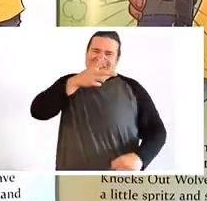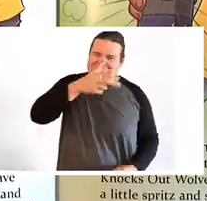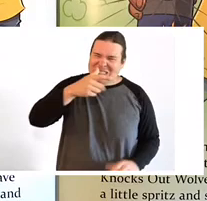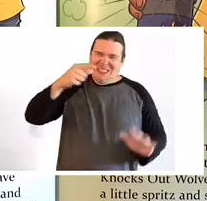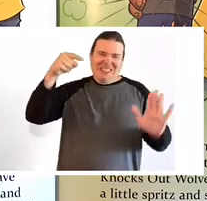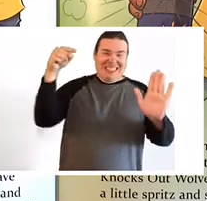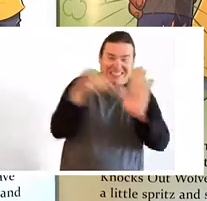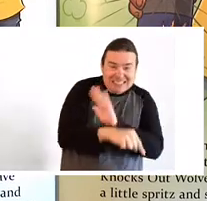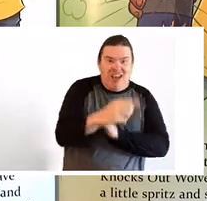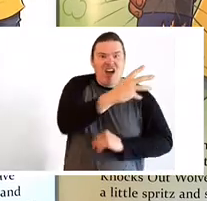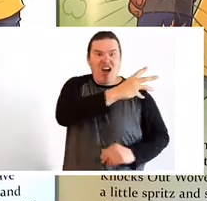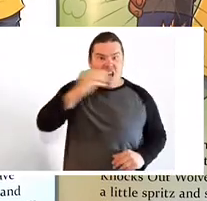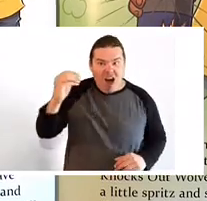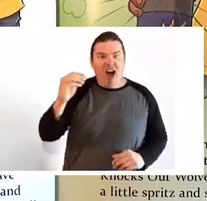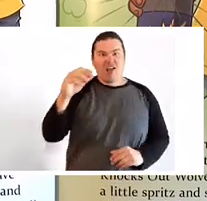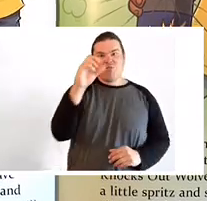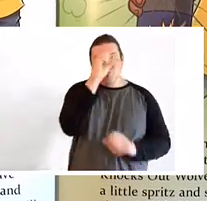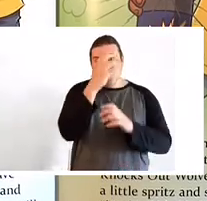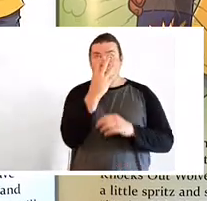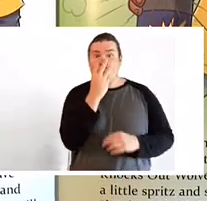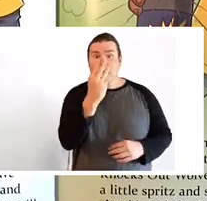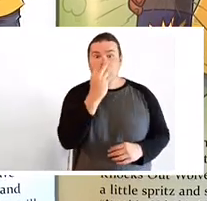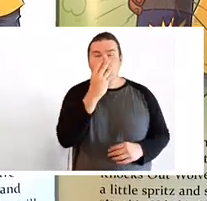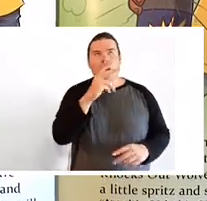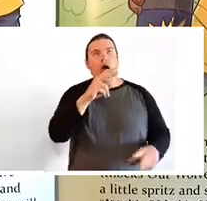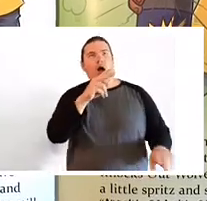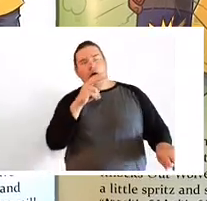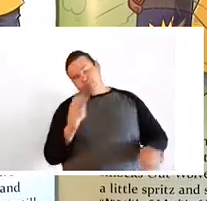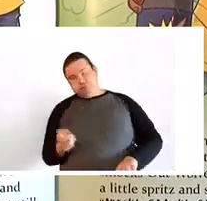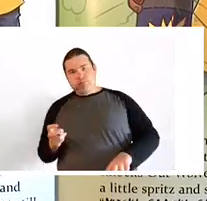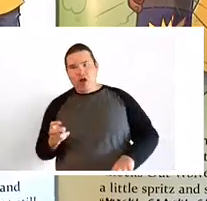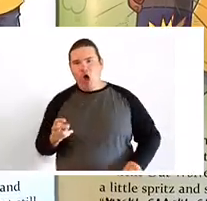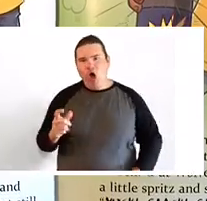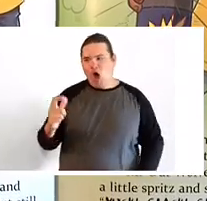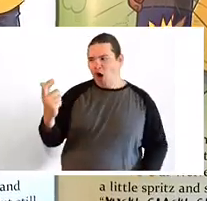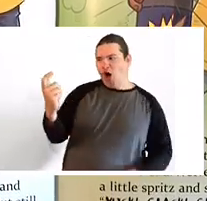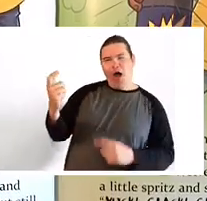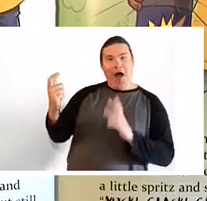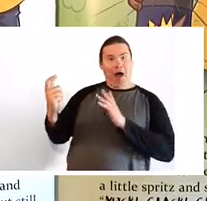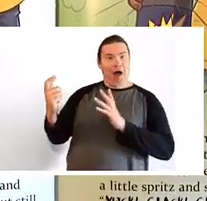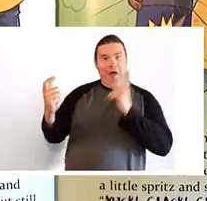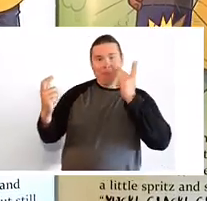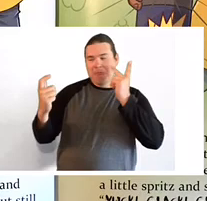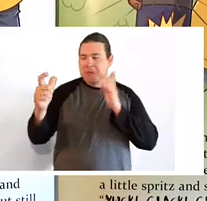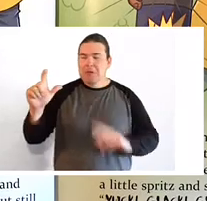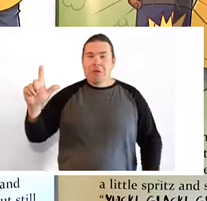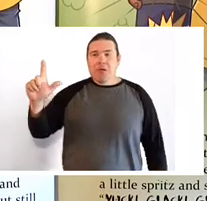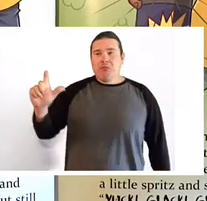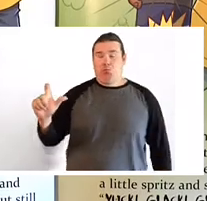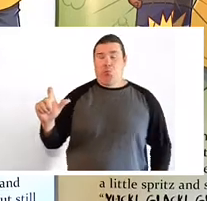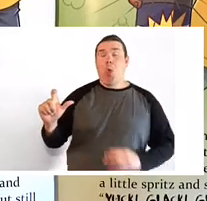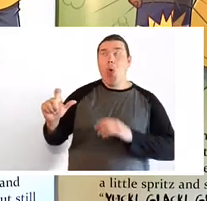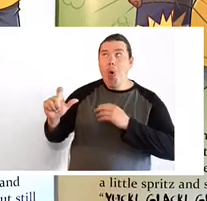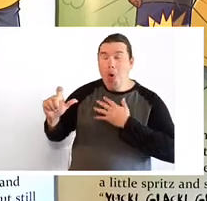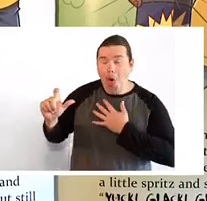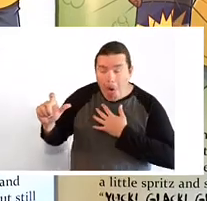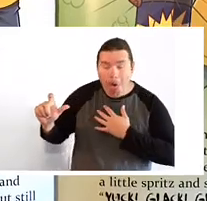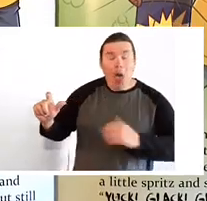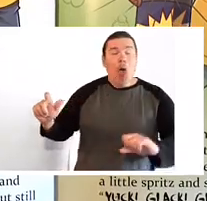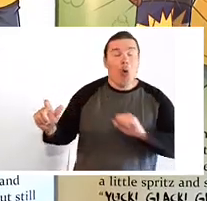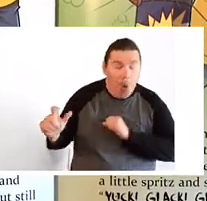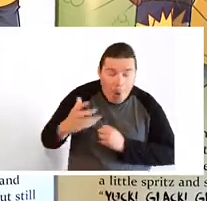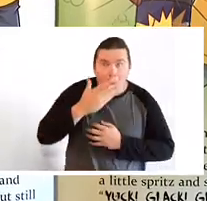yucky, even knocks out wolves bug glitch," gave a little spritz and said,